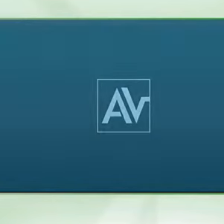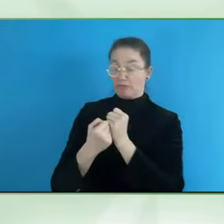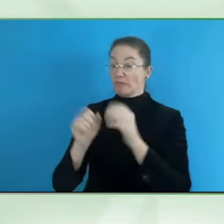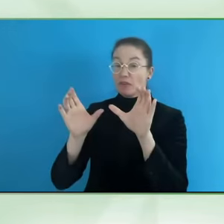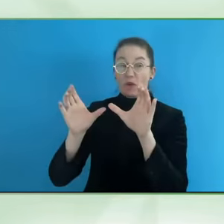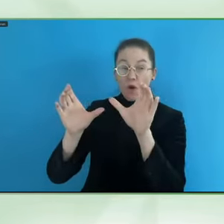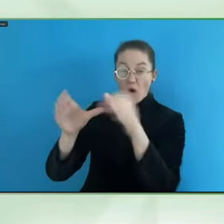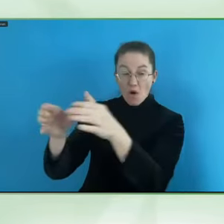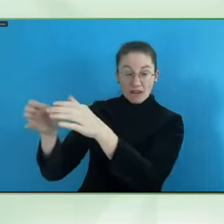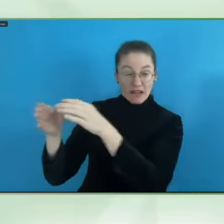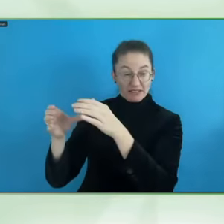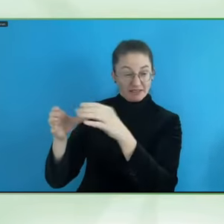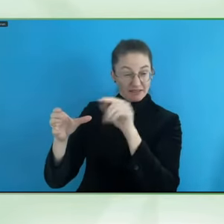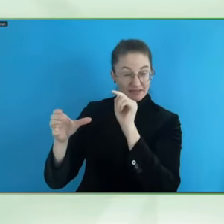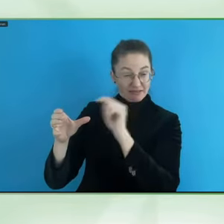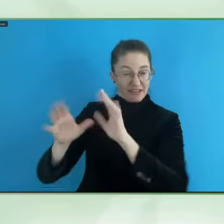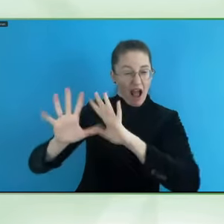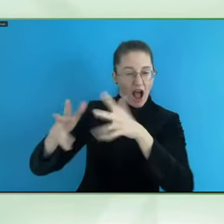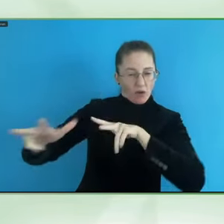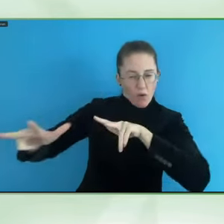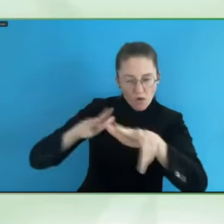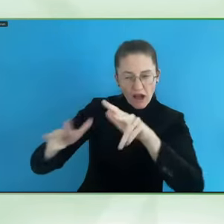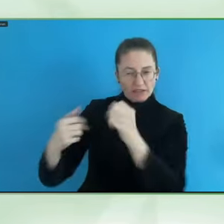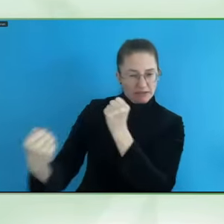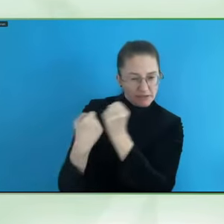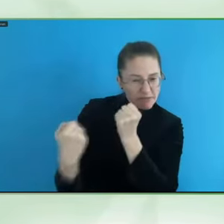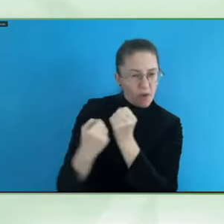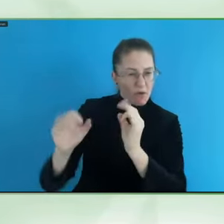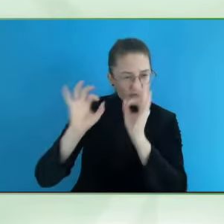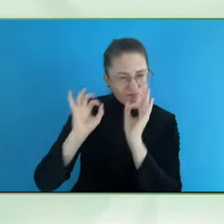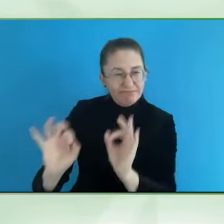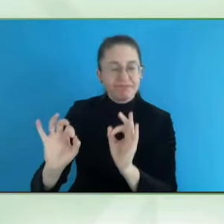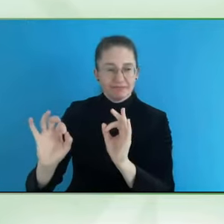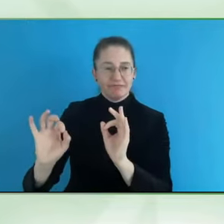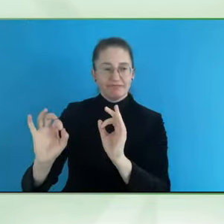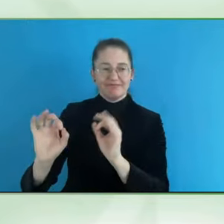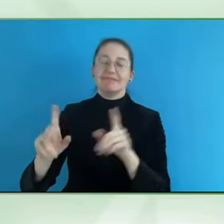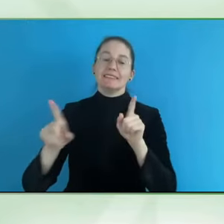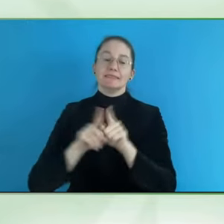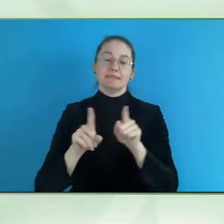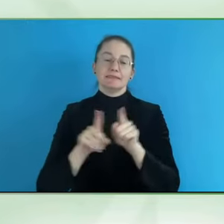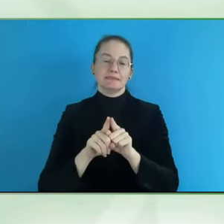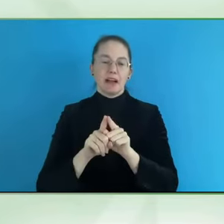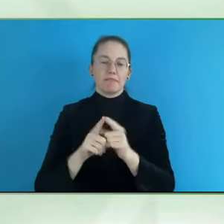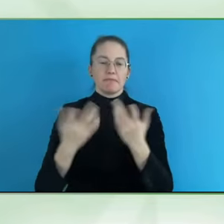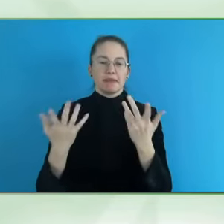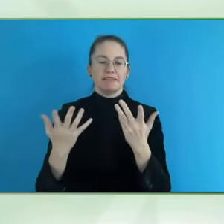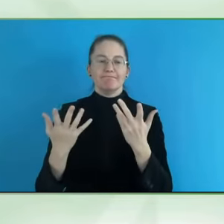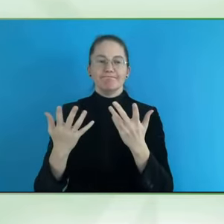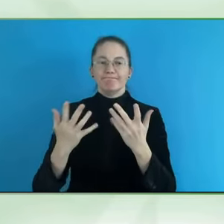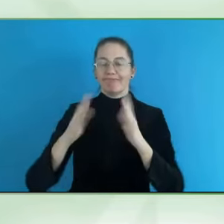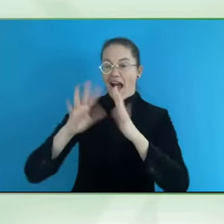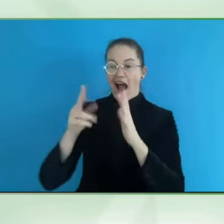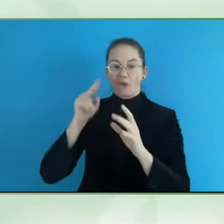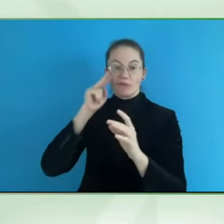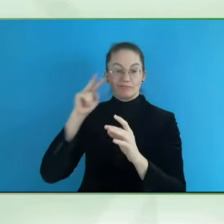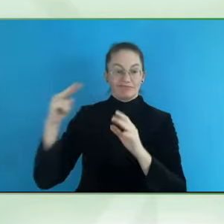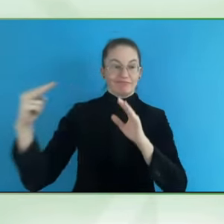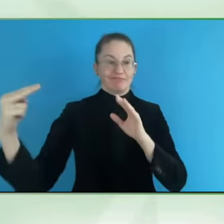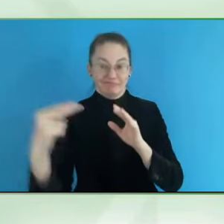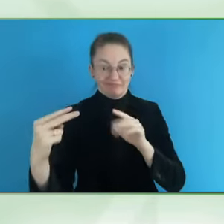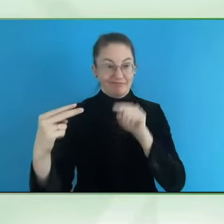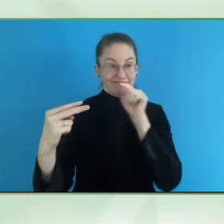significant aspect of how we organize support is how we use the resources available to us, and I mean human